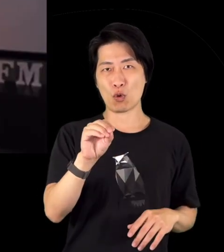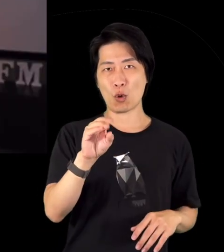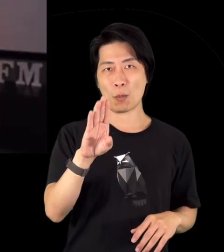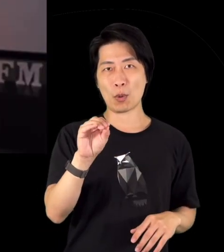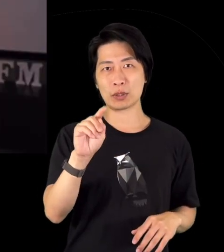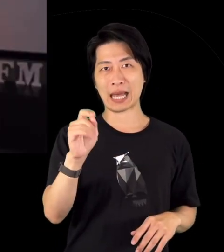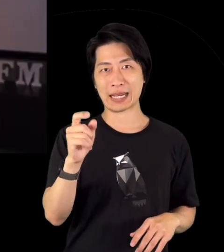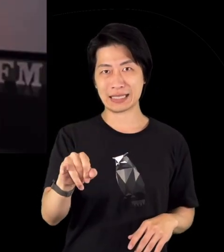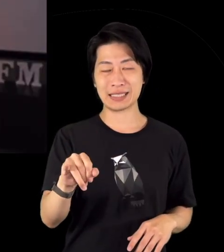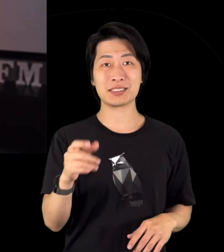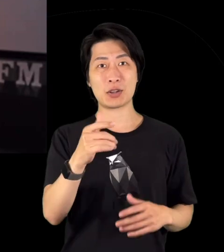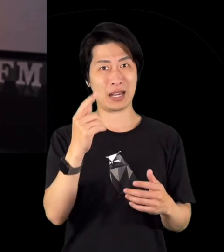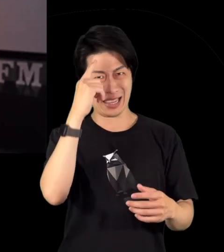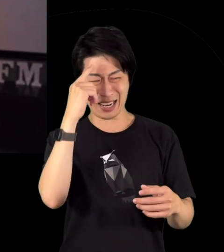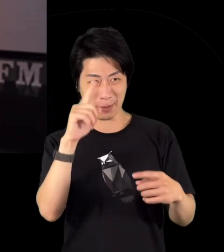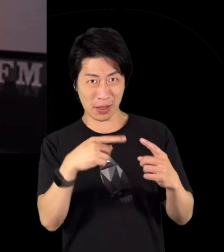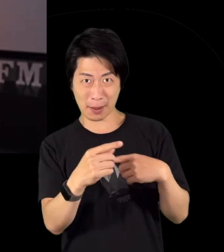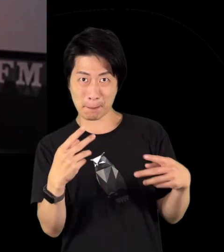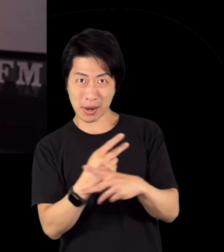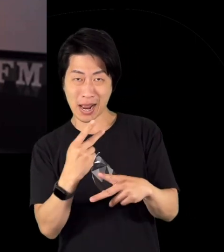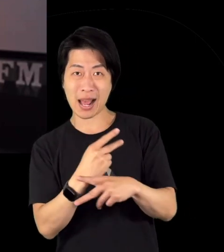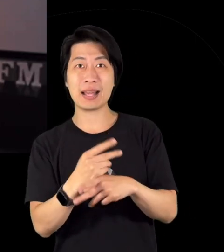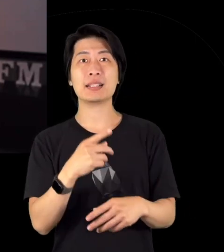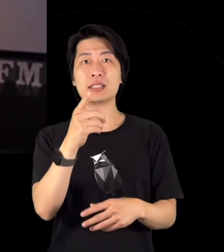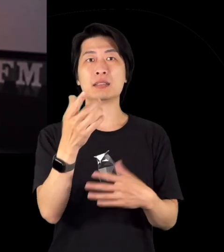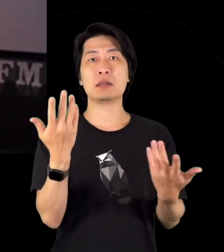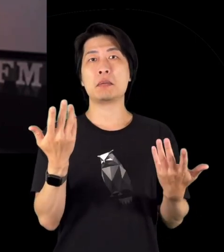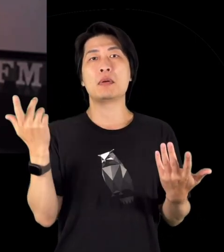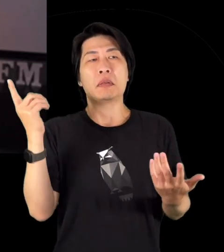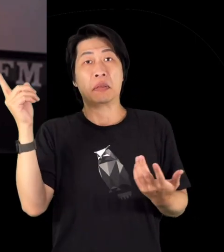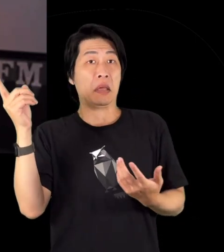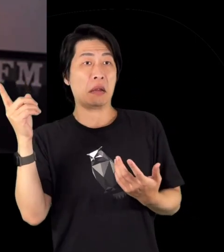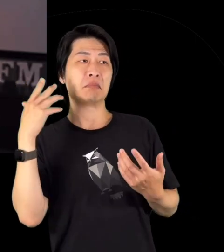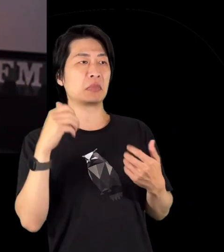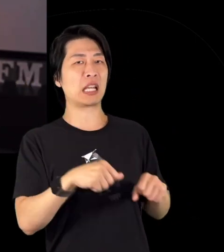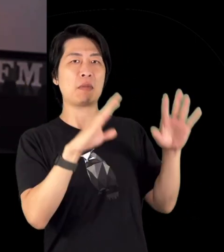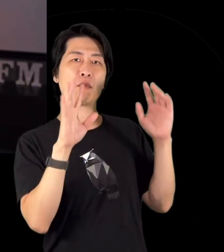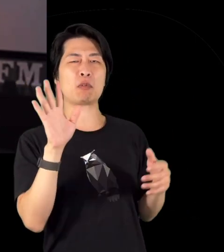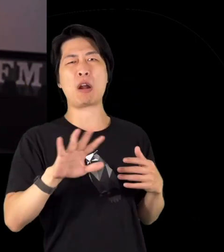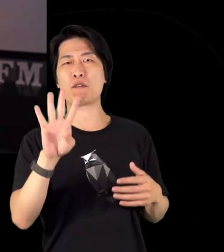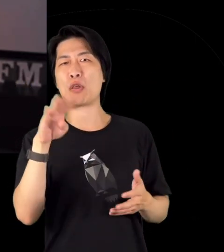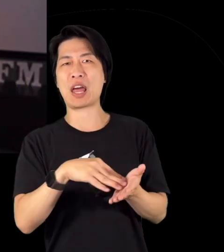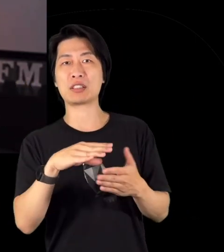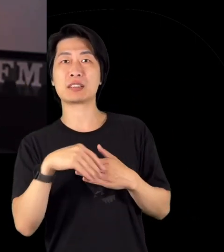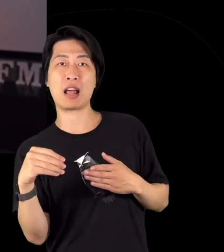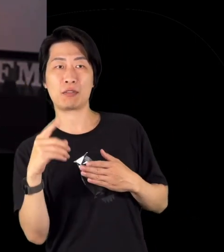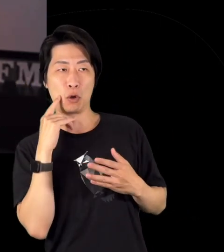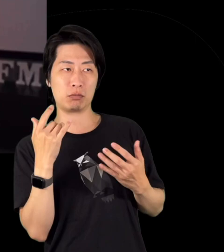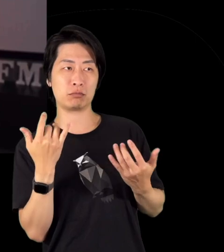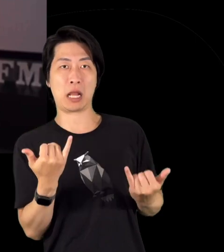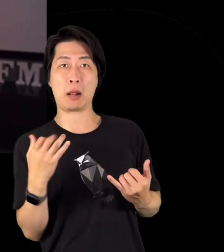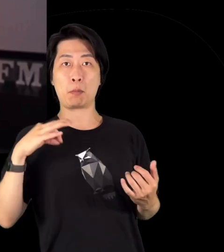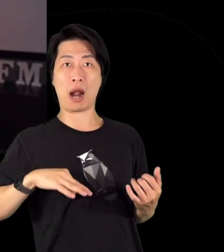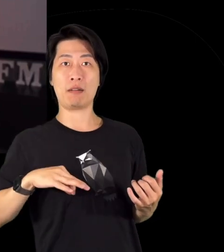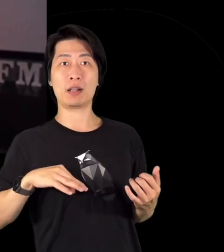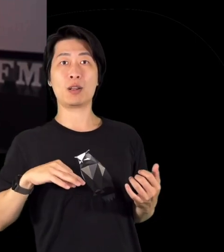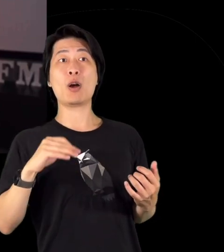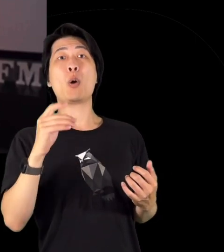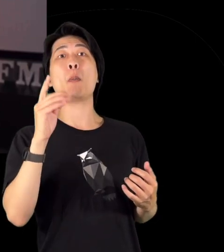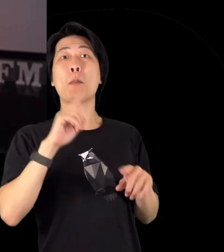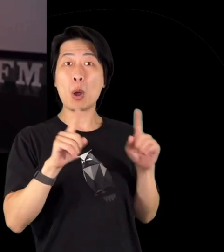a quick way of thinking about the math is that you're giving up around $4,000 today in potential profit in order to